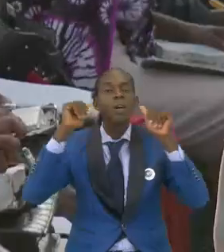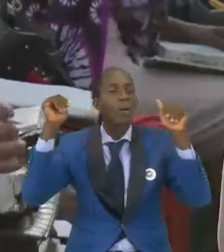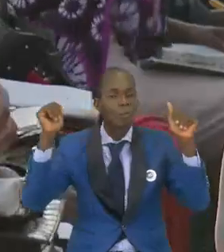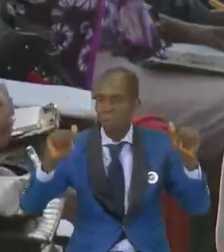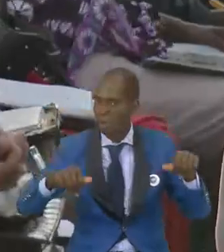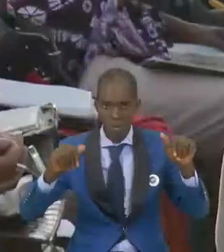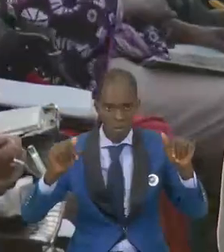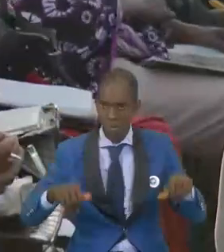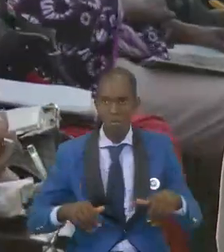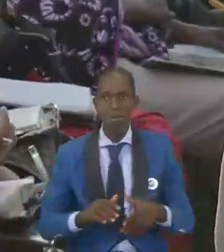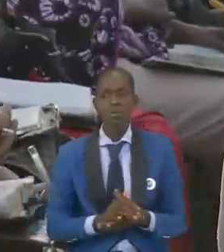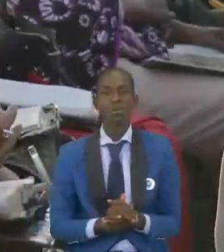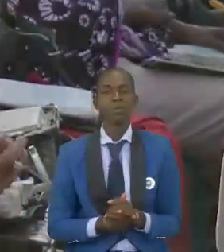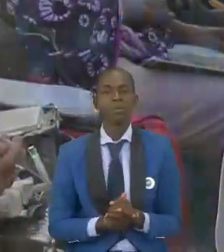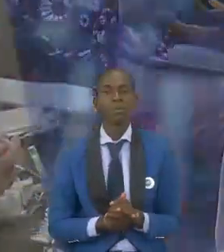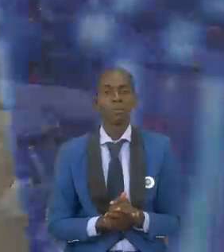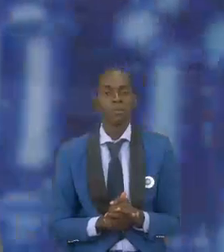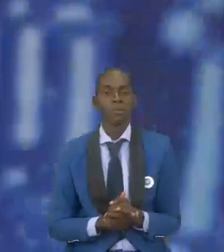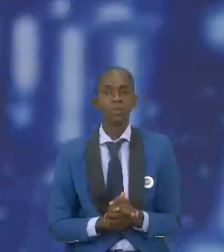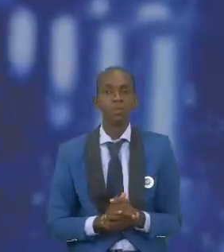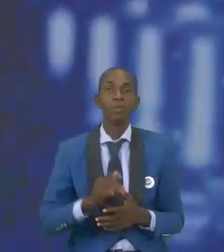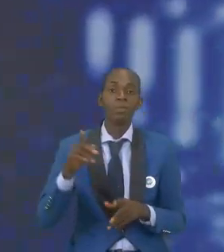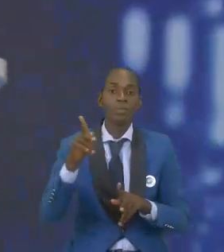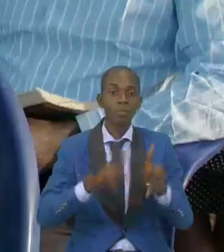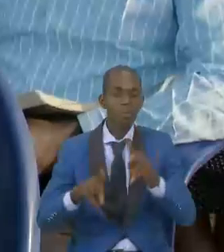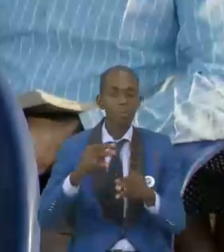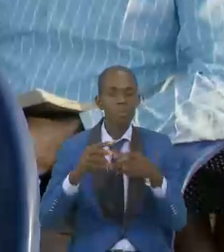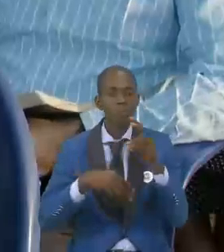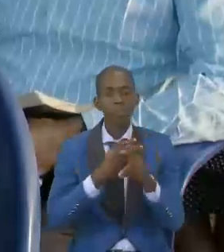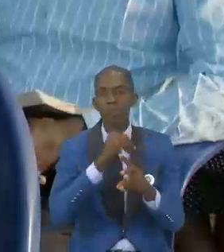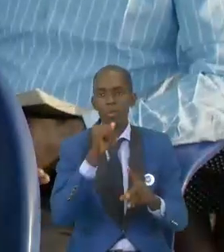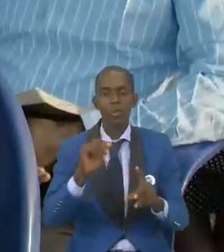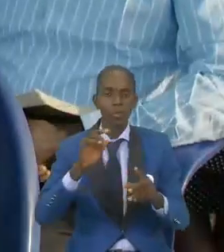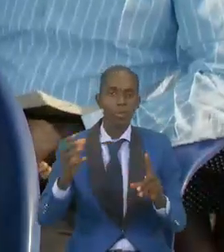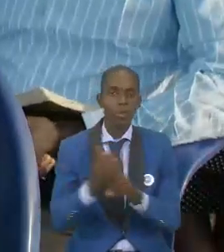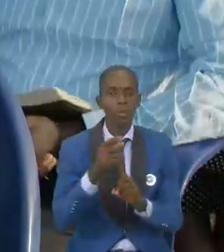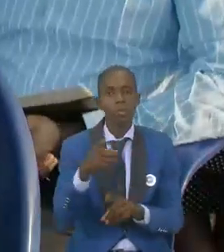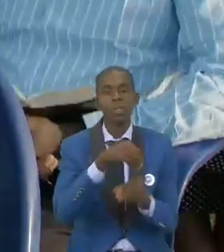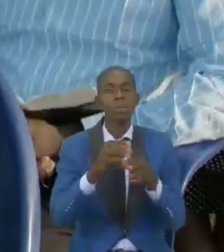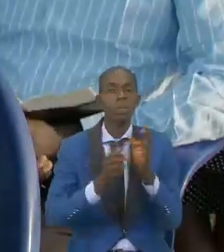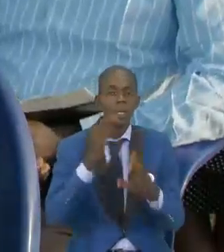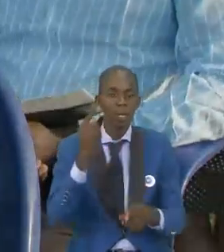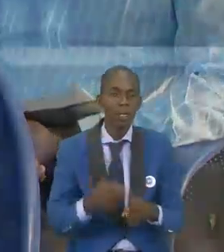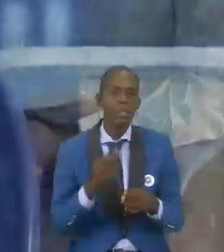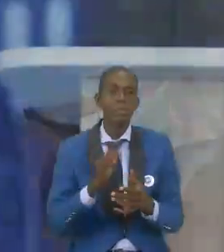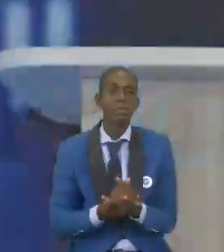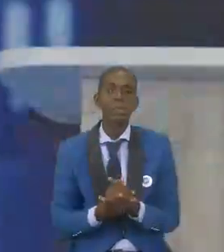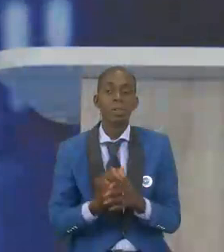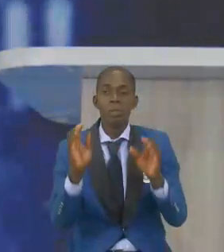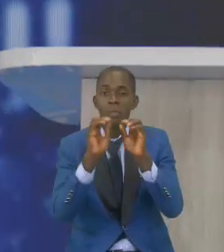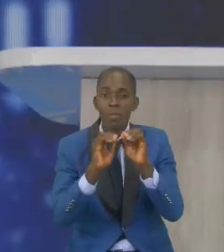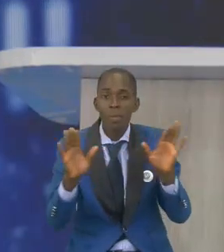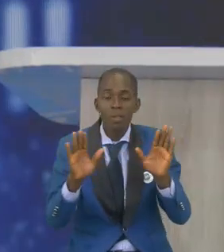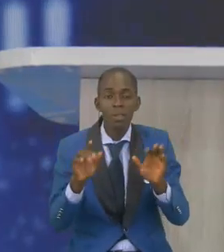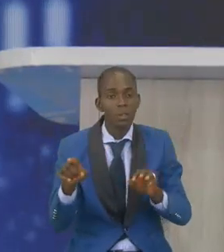impossible. They will not get you. Amen. They will not catch you. Amen. Nothing they